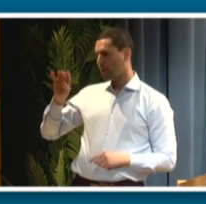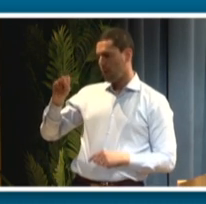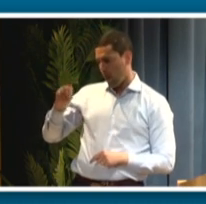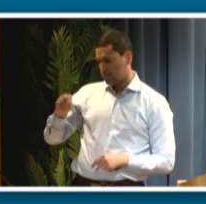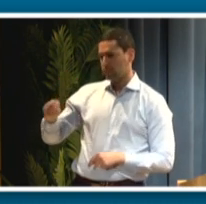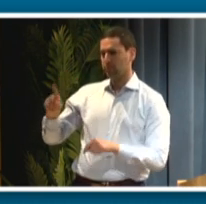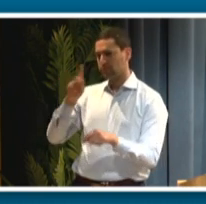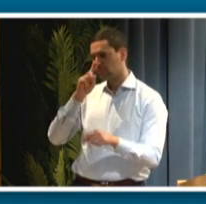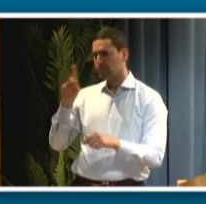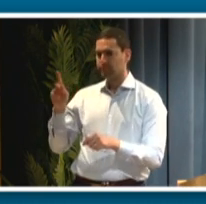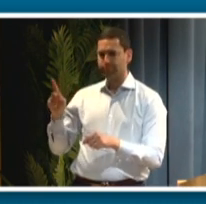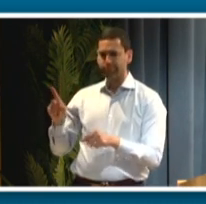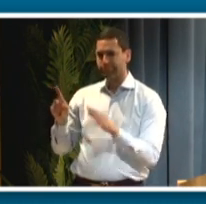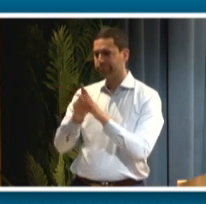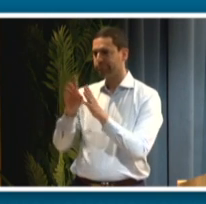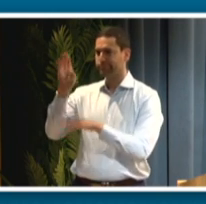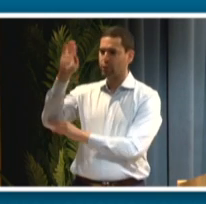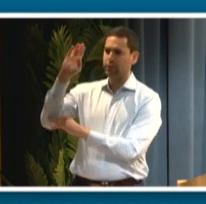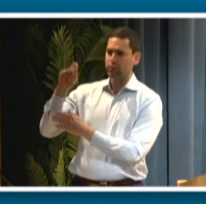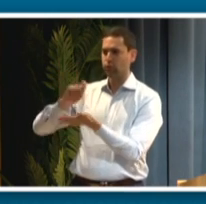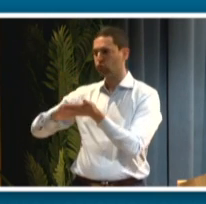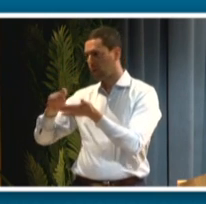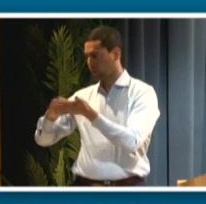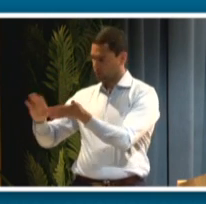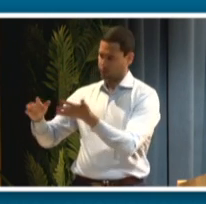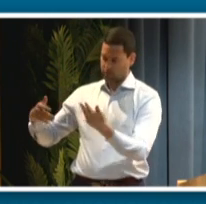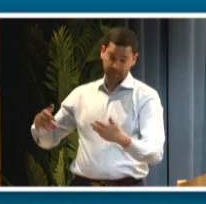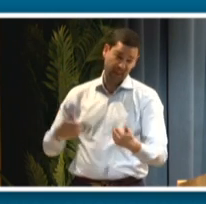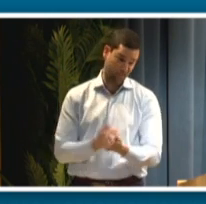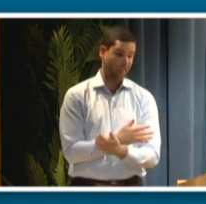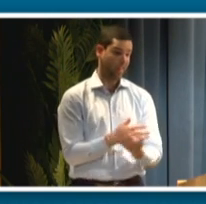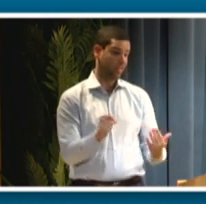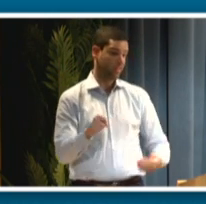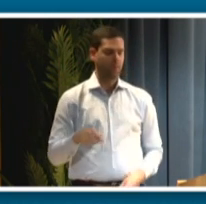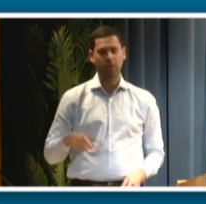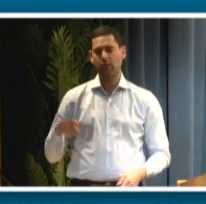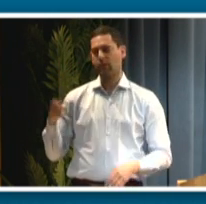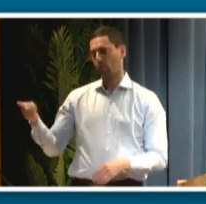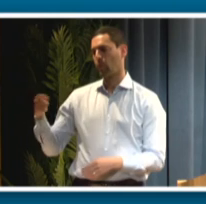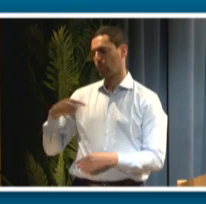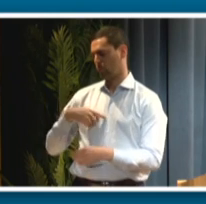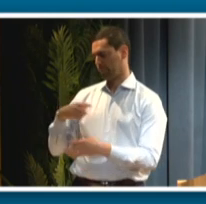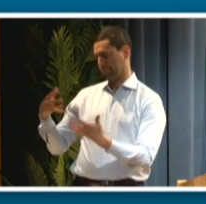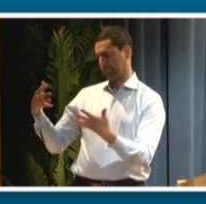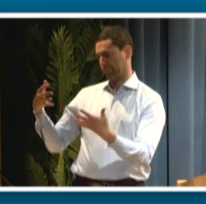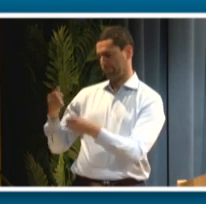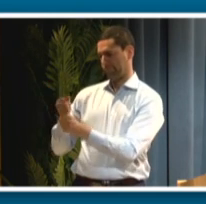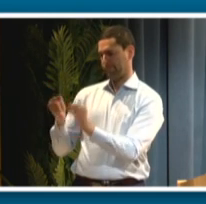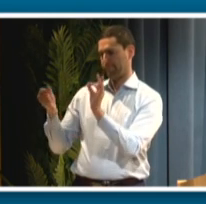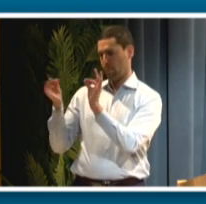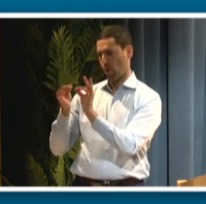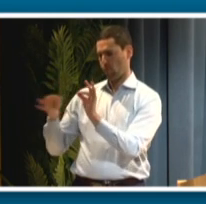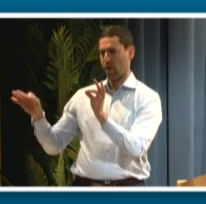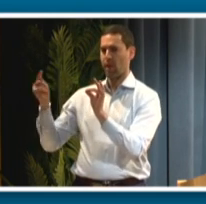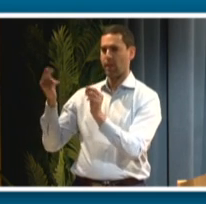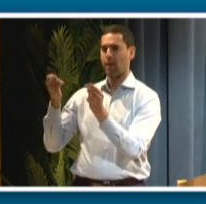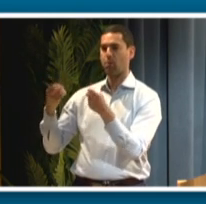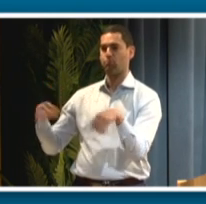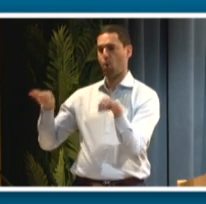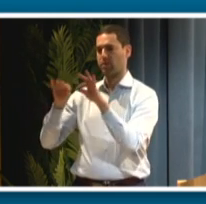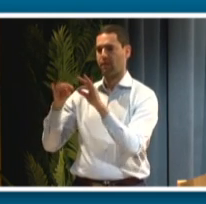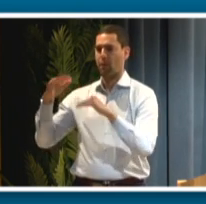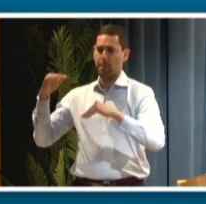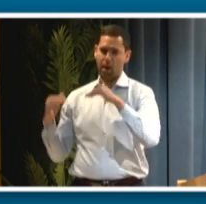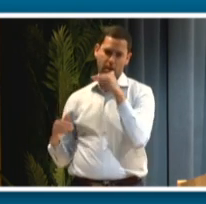writing. And so I love how you kind of wrap that into, I'm going to just paraphrase. Yeah, please. The importance of